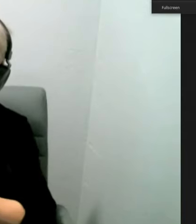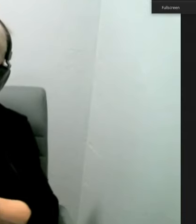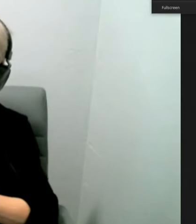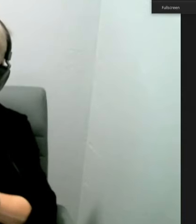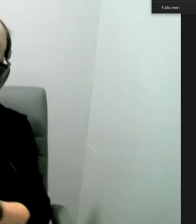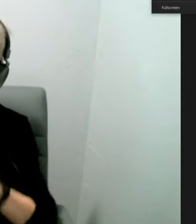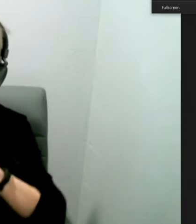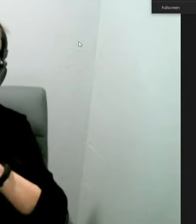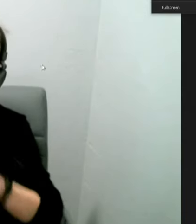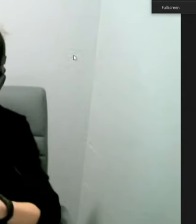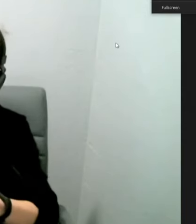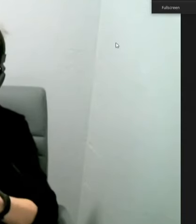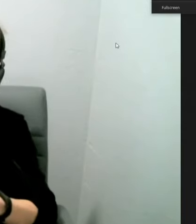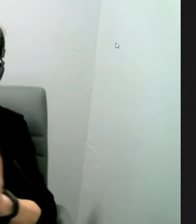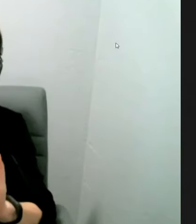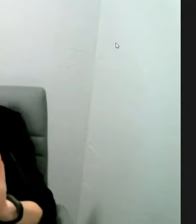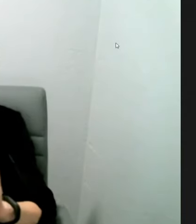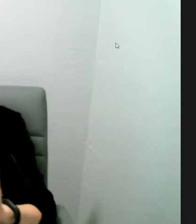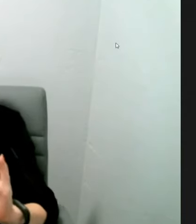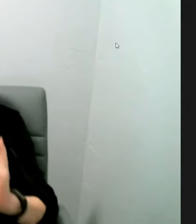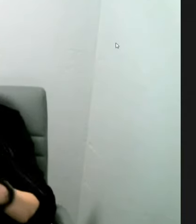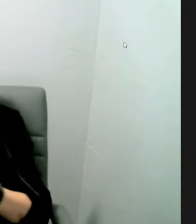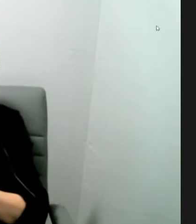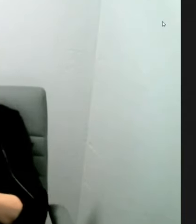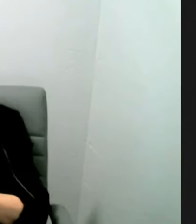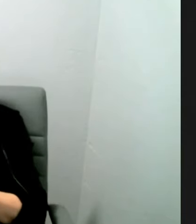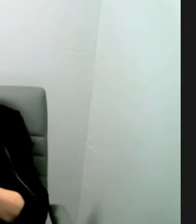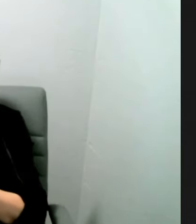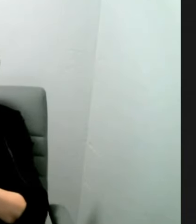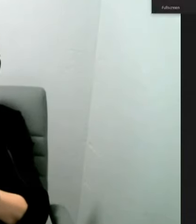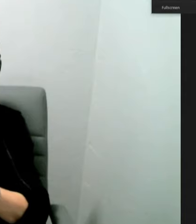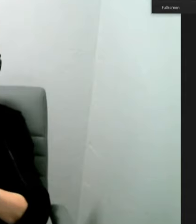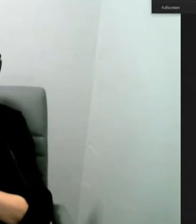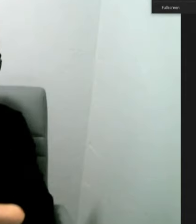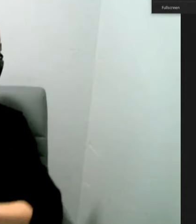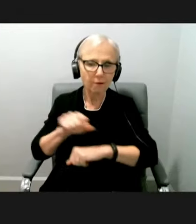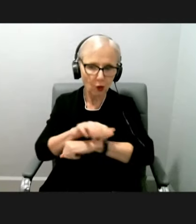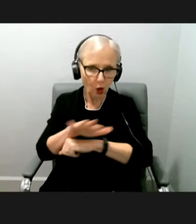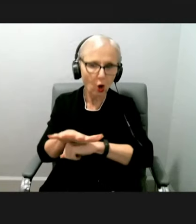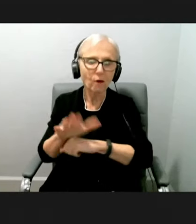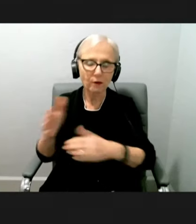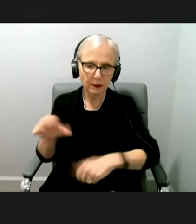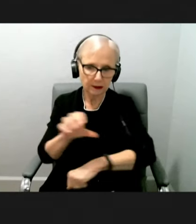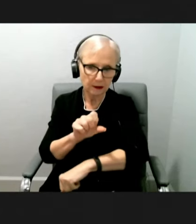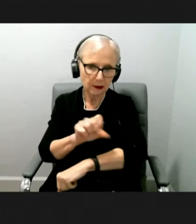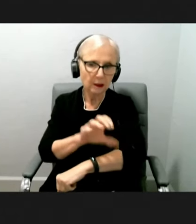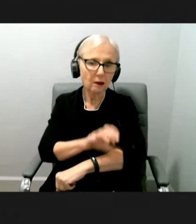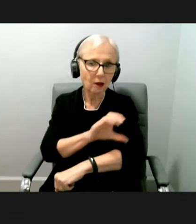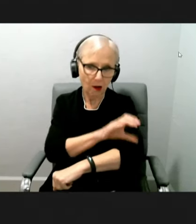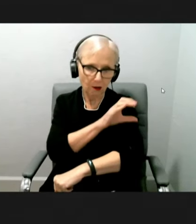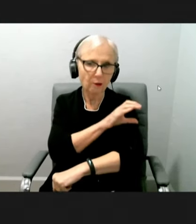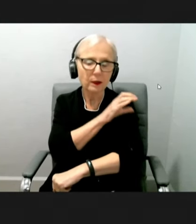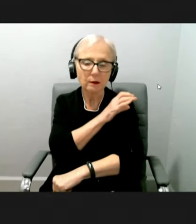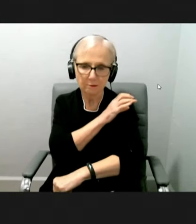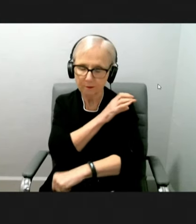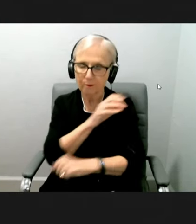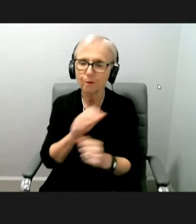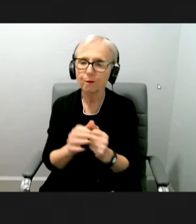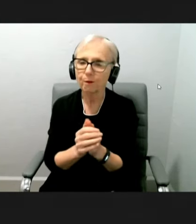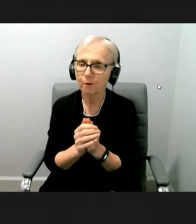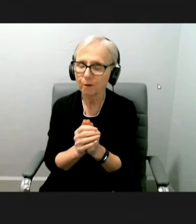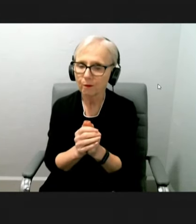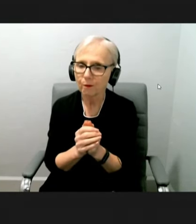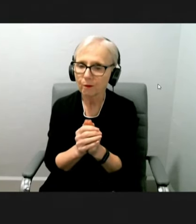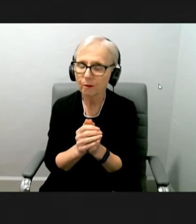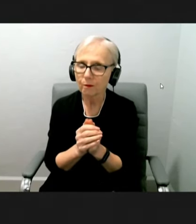reflects a realistic picture of COVID-19 transmission in the state. We know that hospitalization is really data is going to be much less